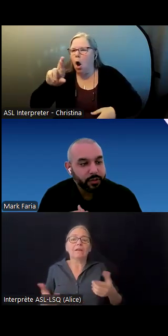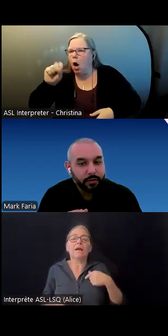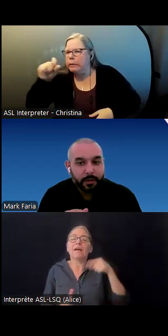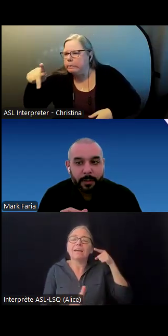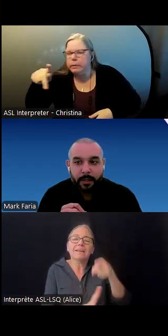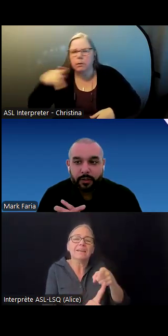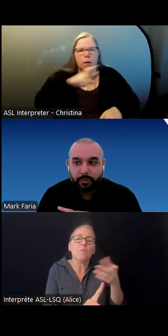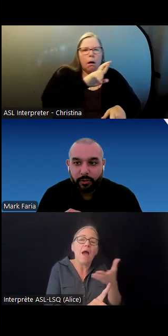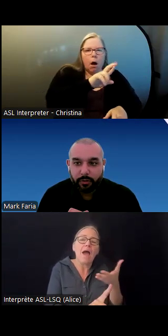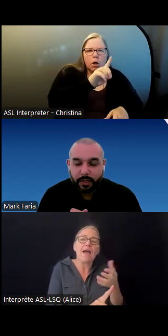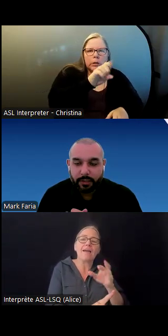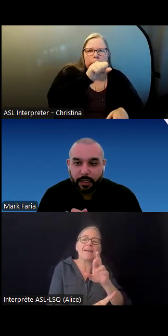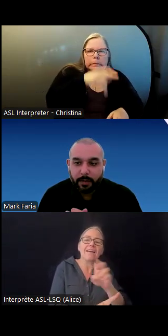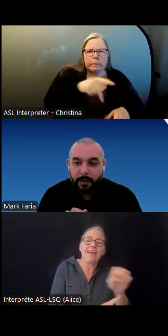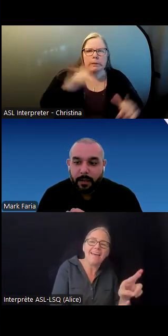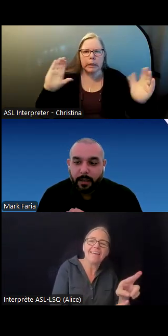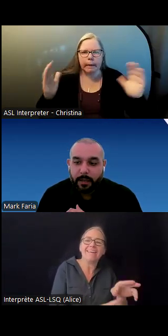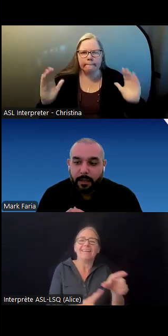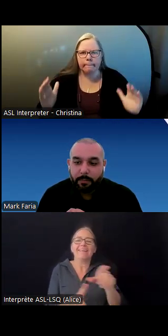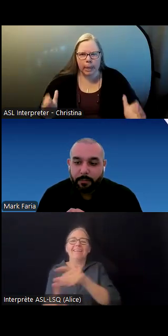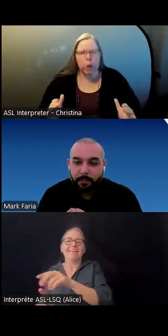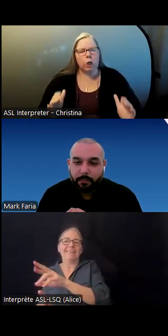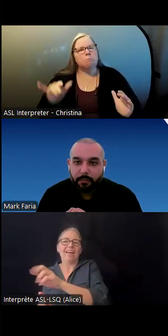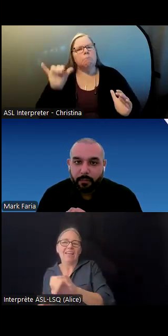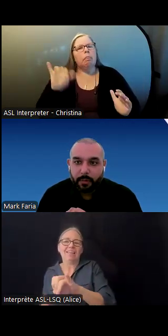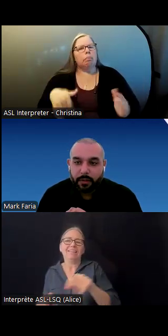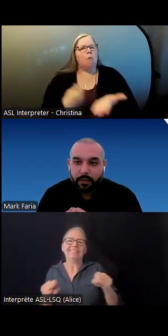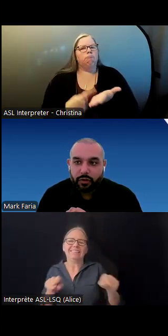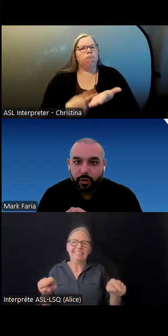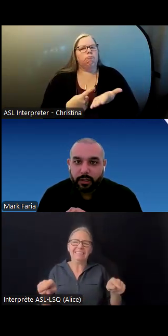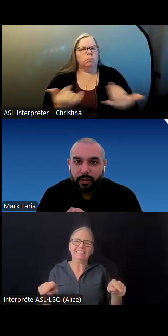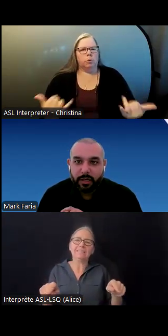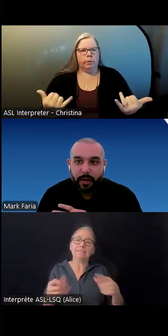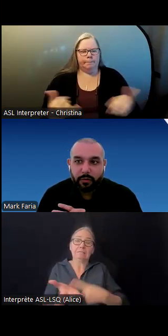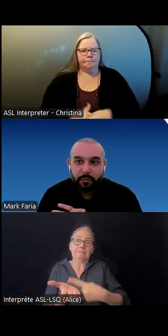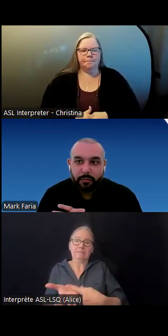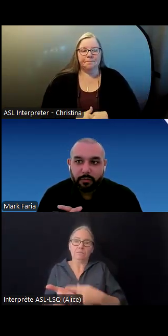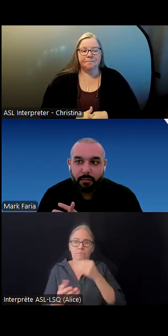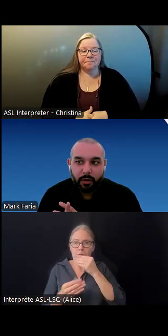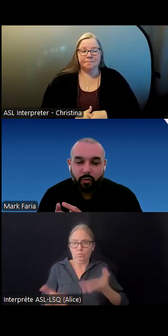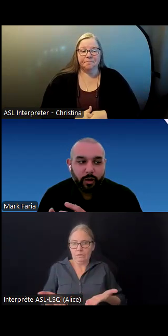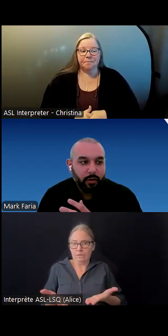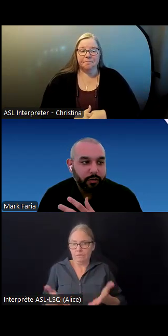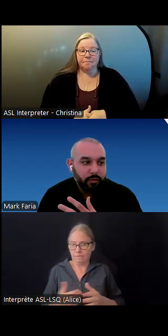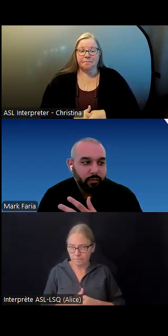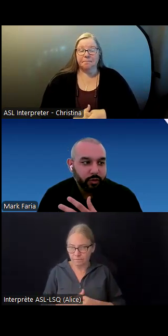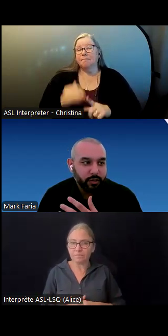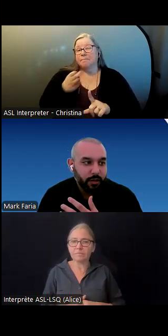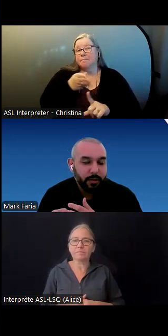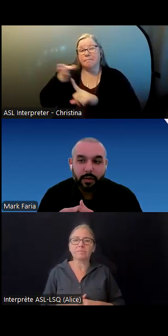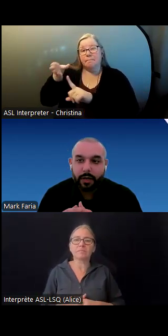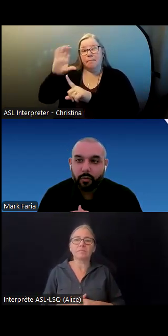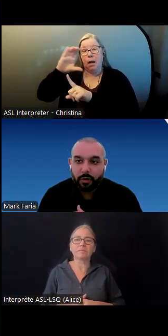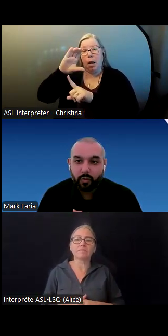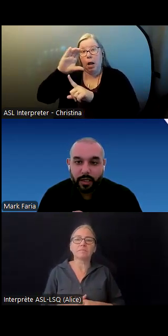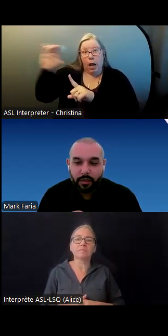with each other. So I'll be going through that today. Um, so a little bit about Monarch Wealth, which is the